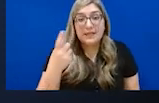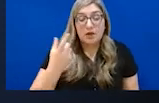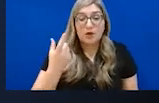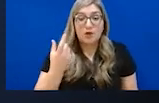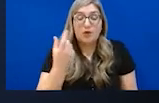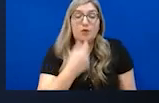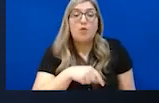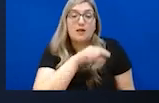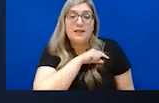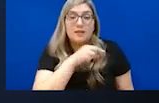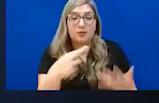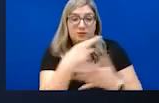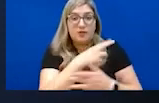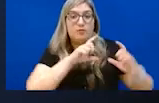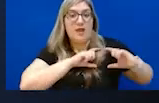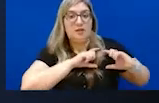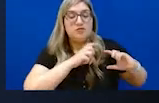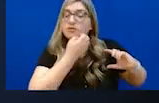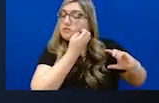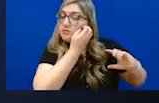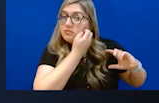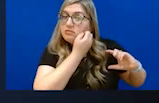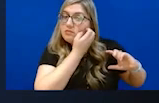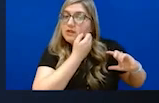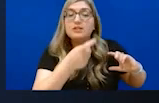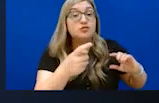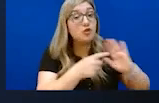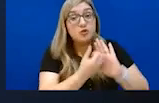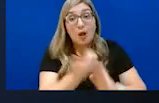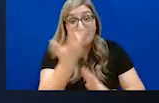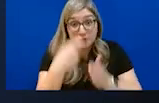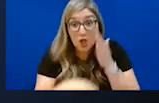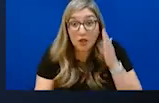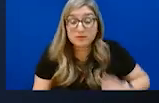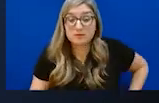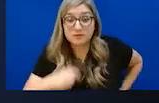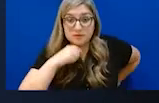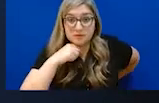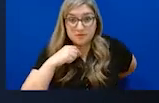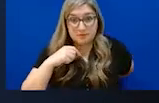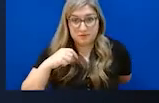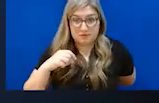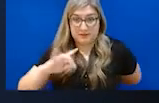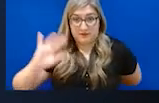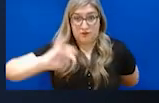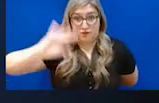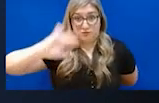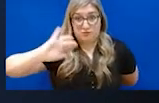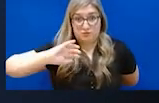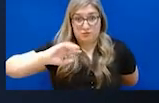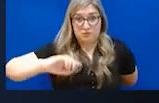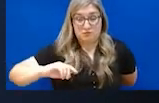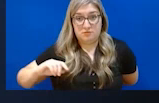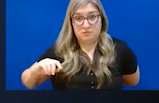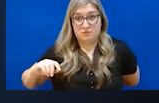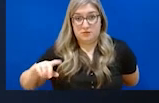Also, the tuition and fees for that one class is $138. And then if you were to scroll down more, you would see more information